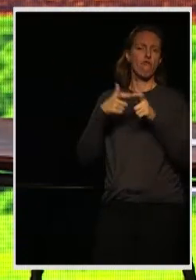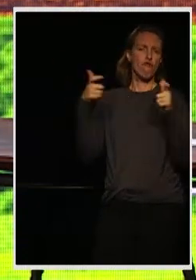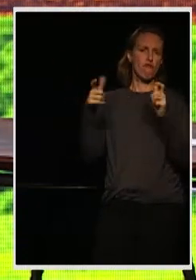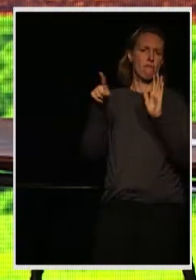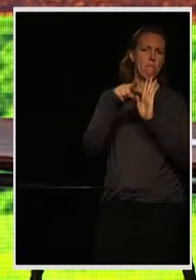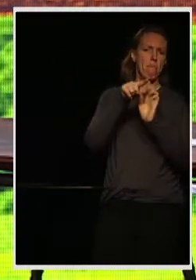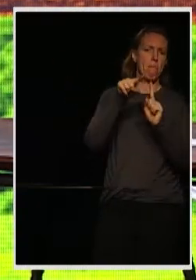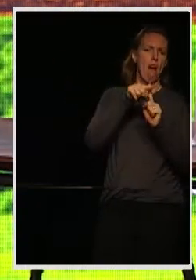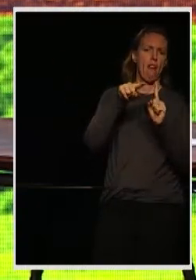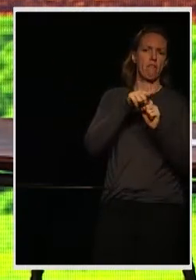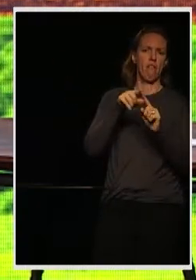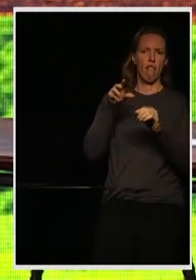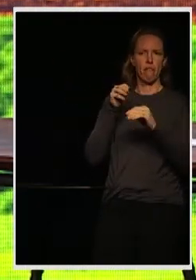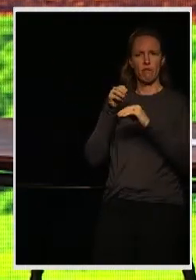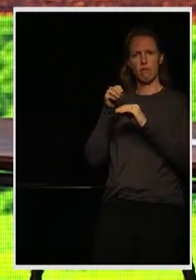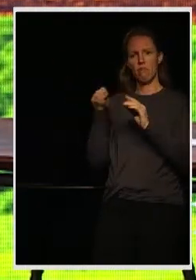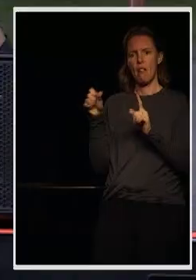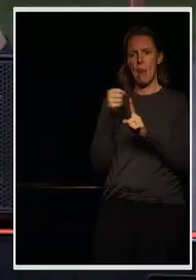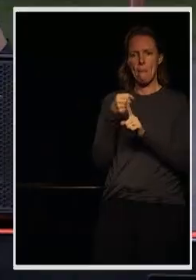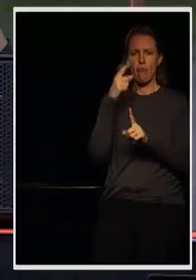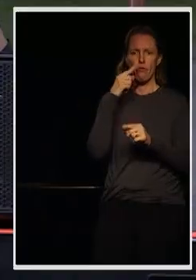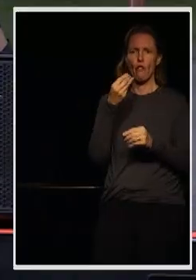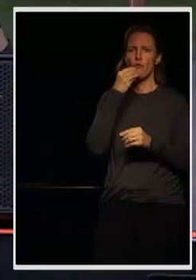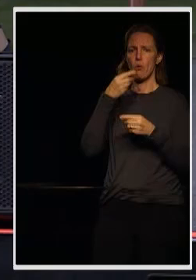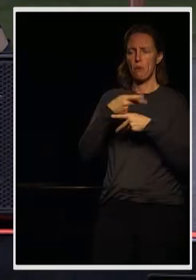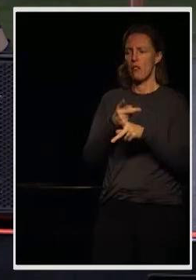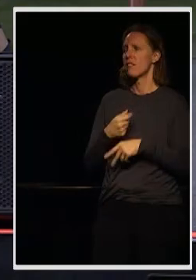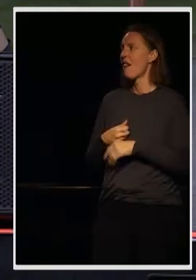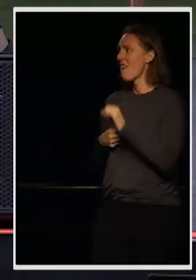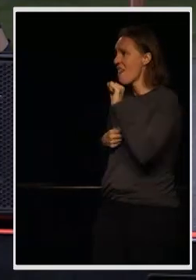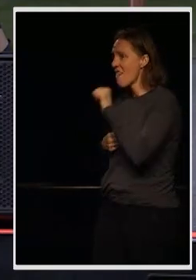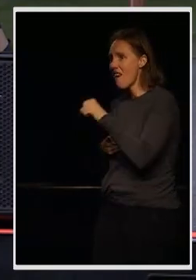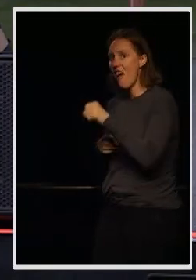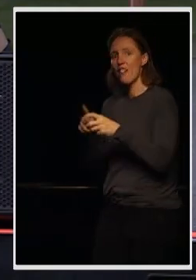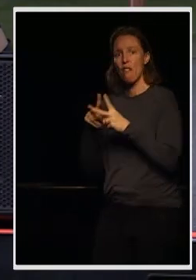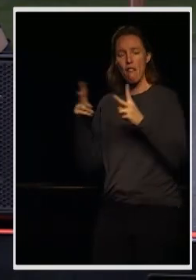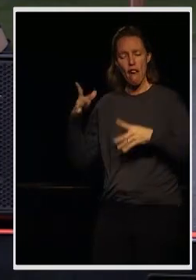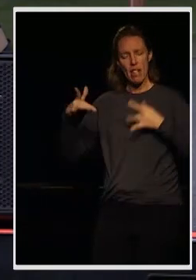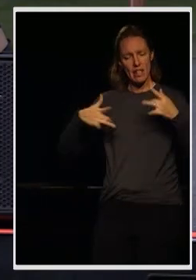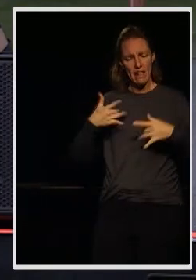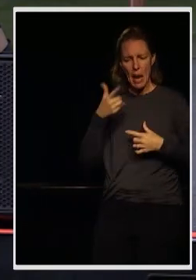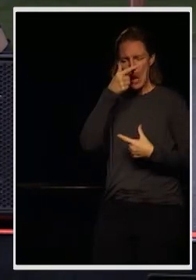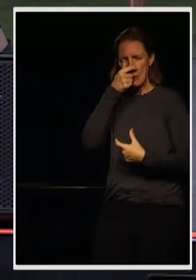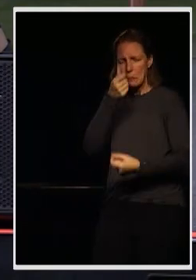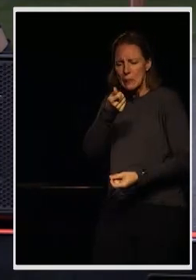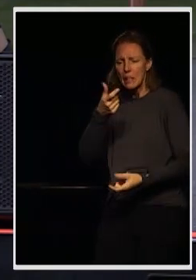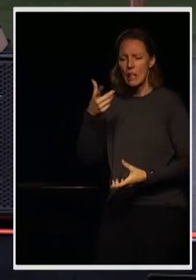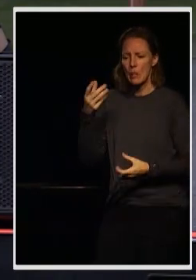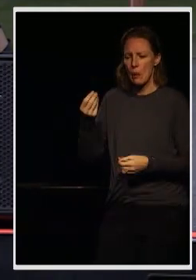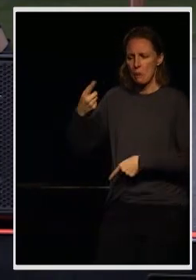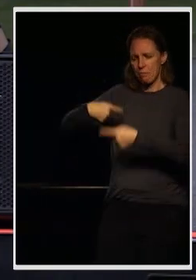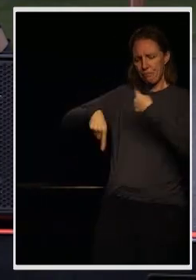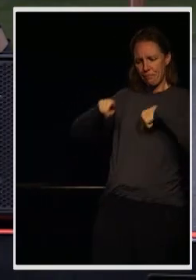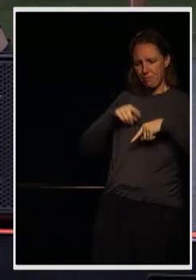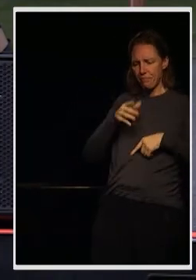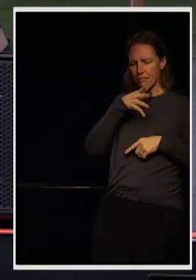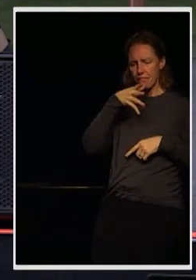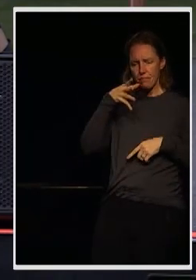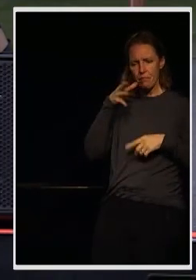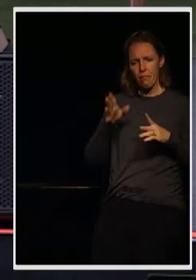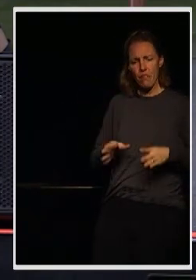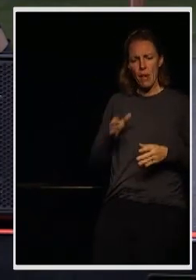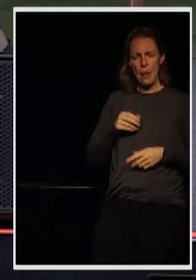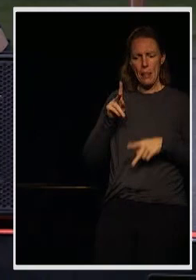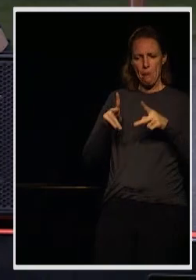production. Yeah, that's very exciting and very, very interesting. So, let's get back to the farmers, like the people